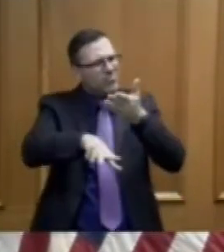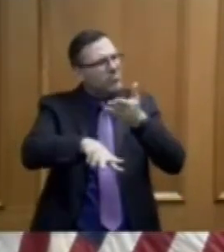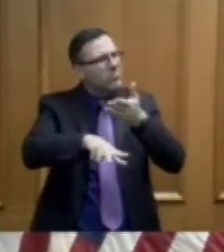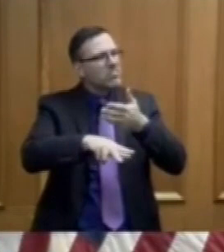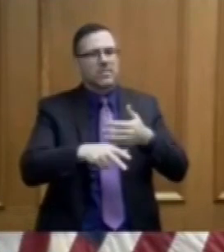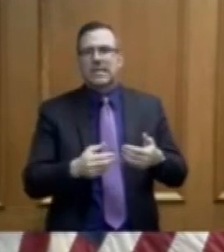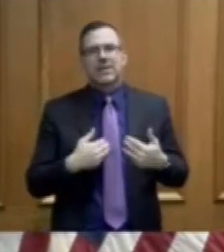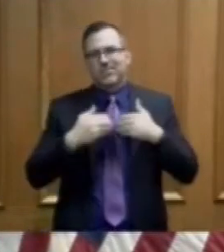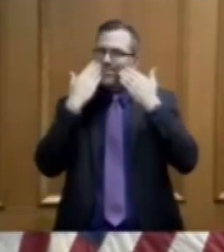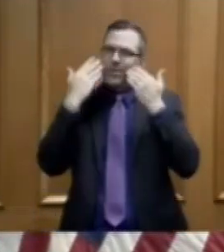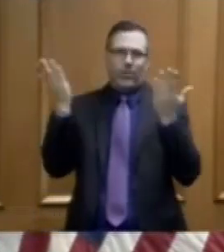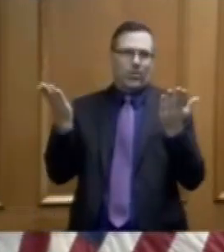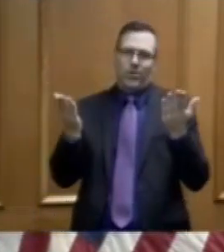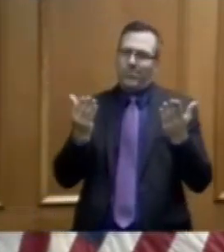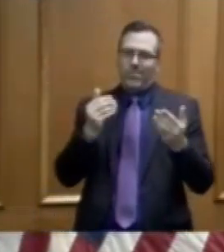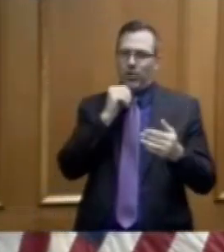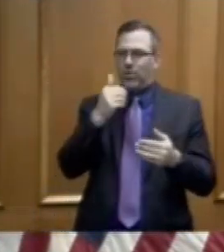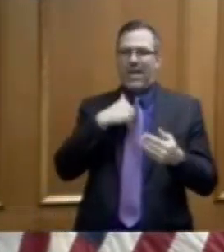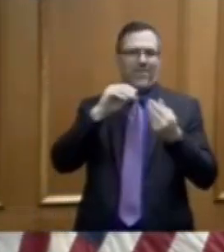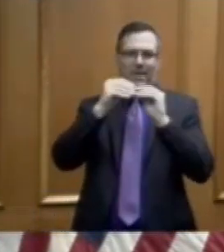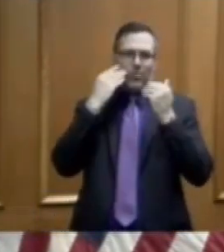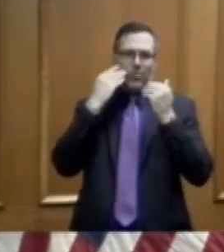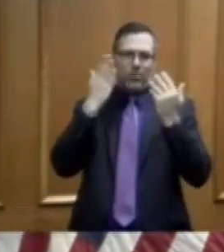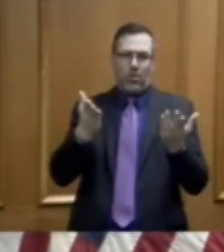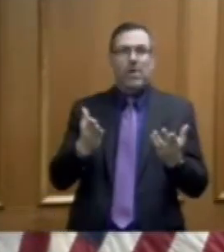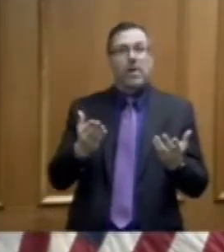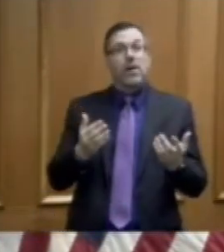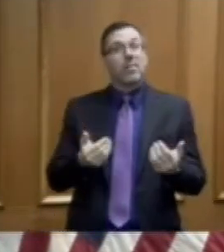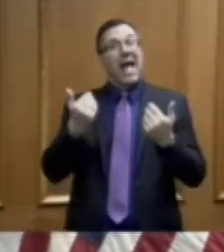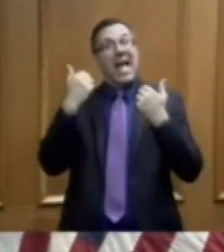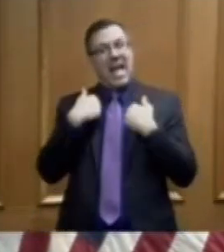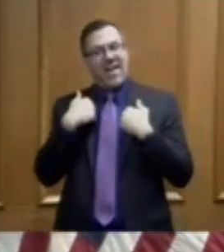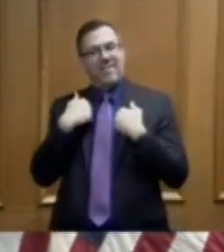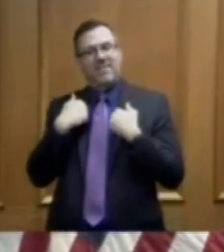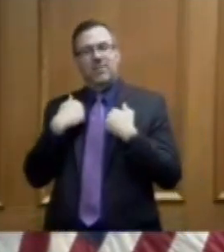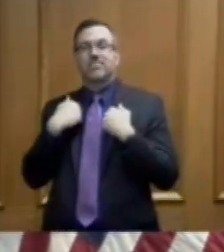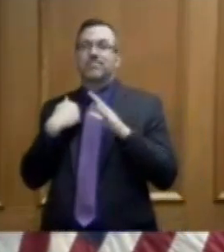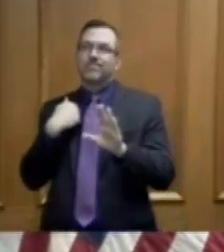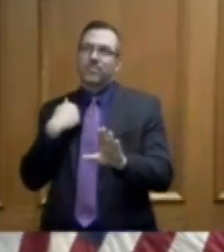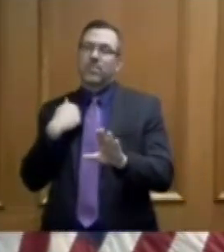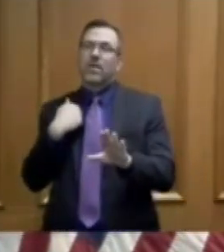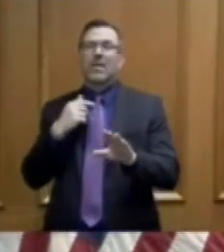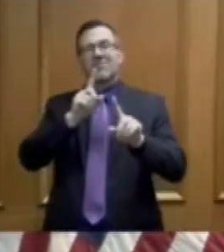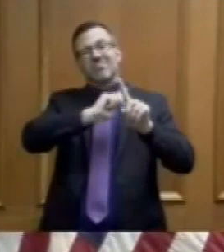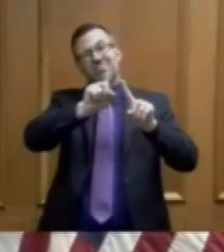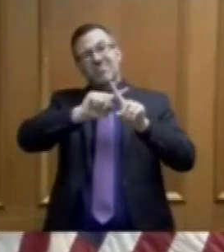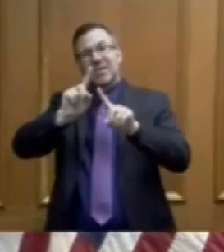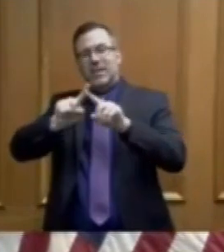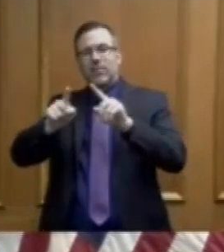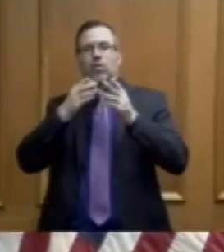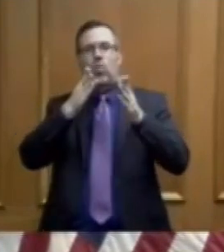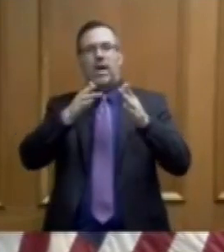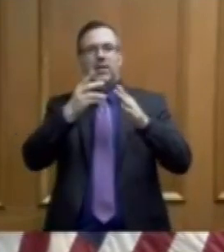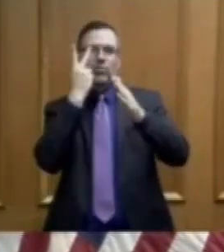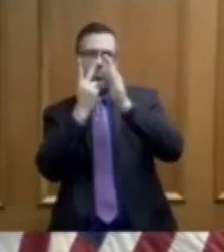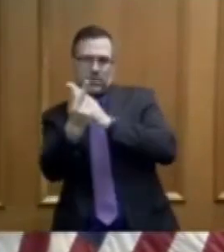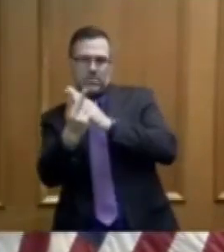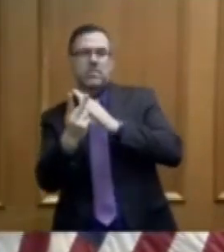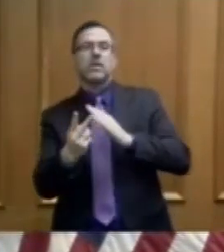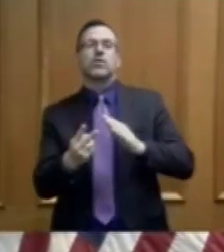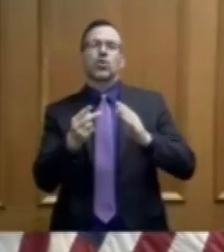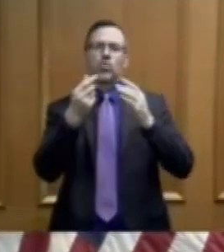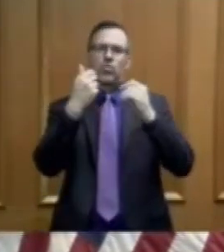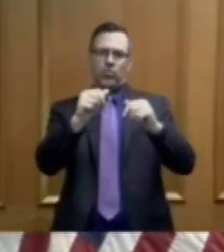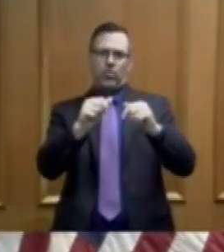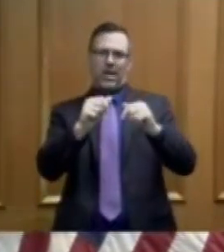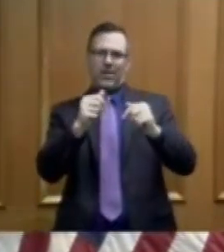Yeah, we don't. I don't have that in front of me. We have that information based on. There are a number of models, you know, so we're trying to look at all the